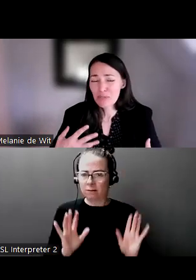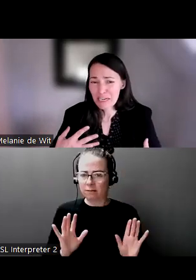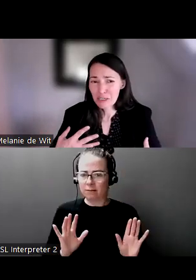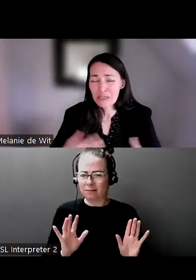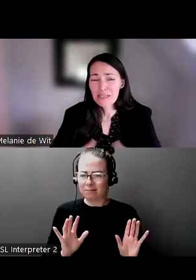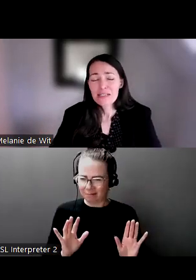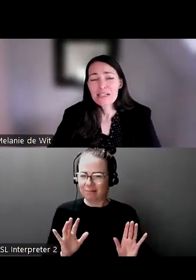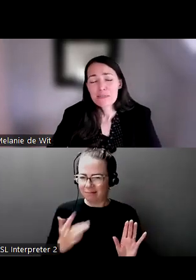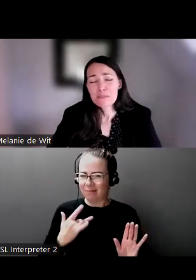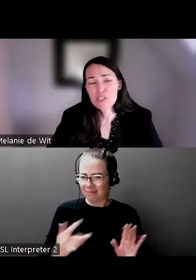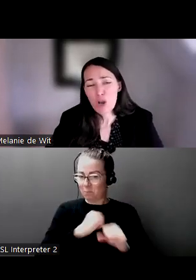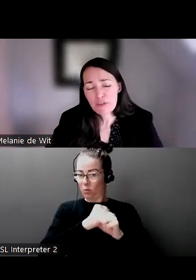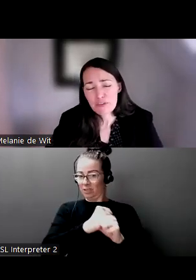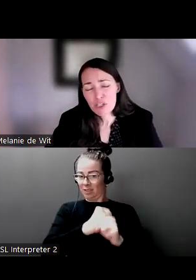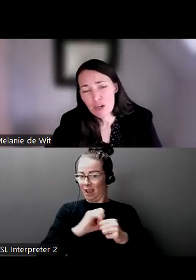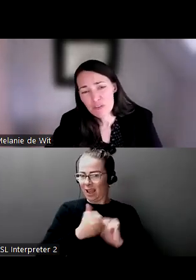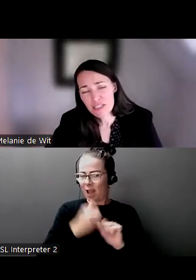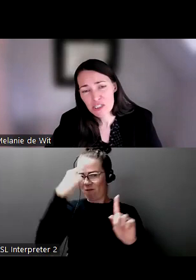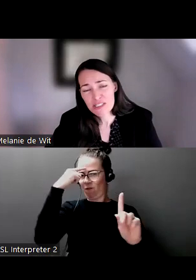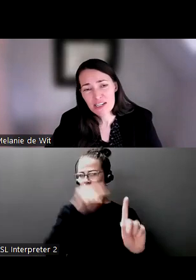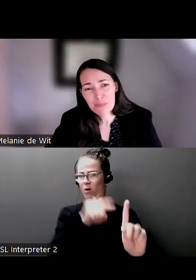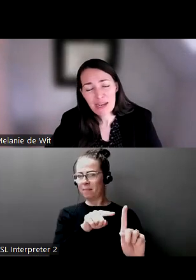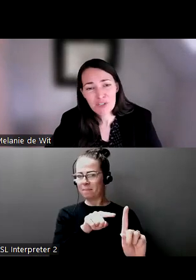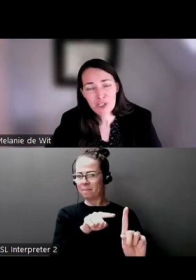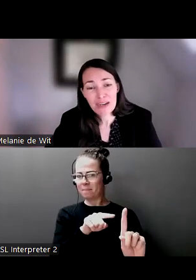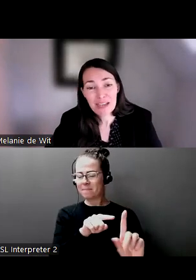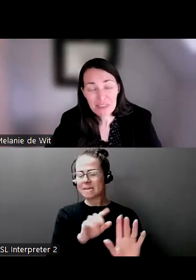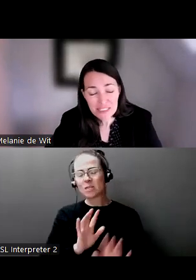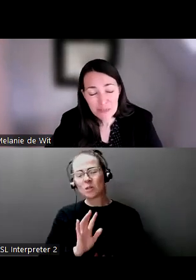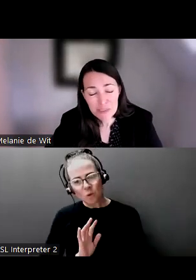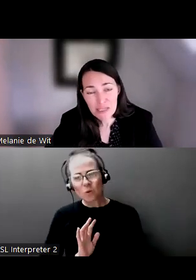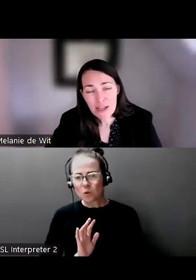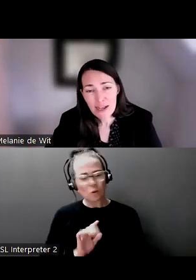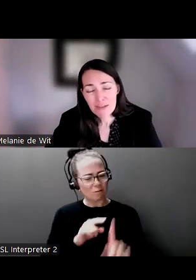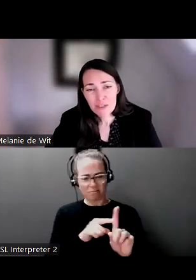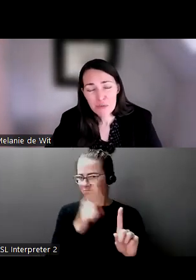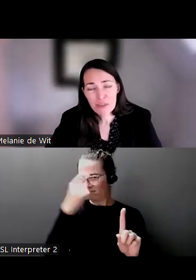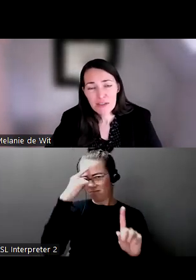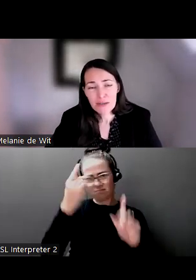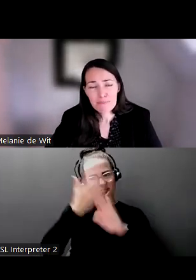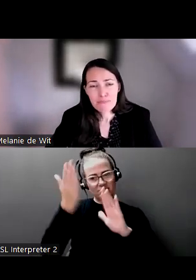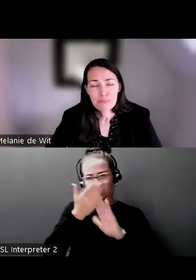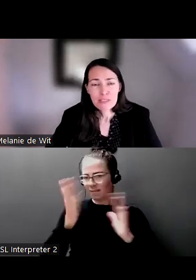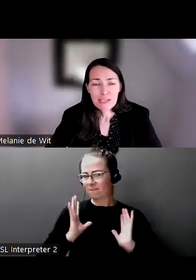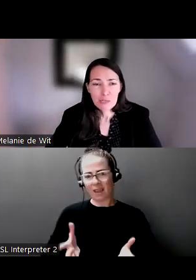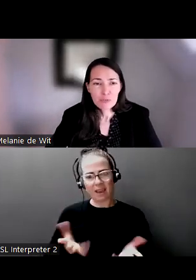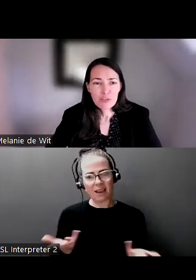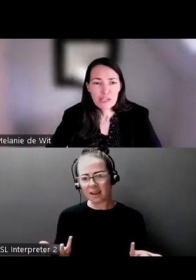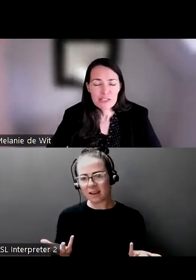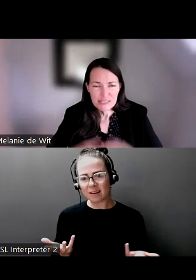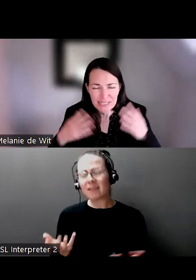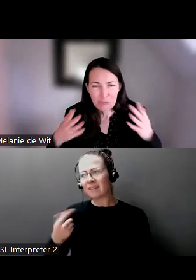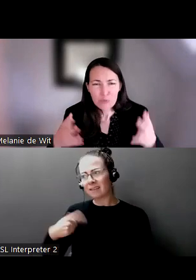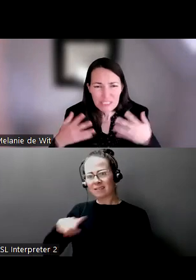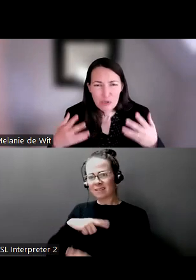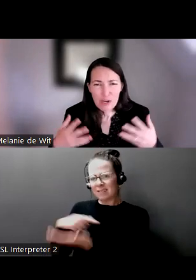possible care. So often the conversations that I'm having or my ethics team is having with care providers